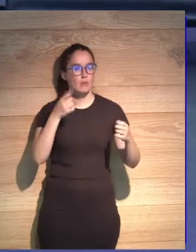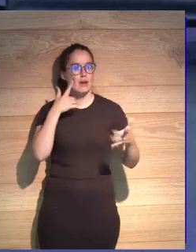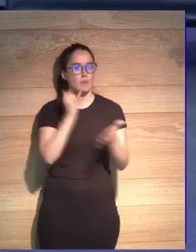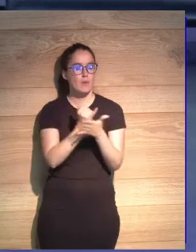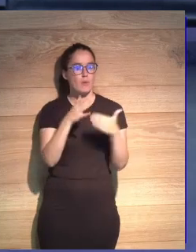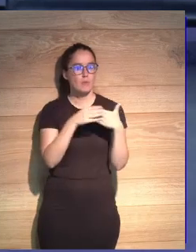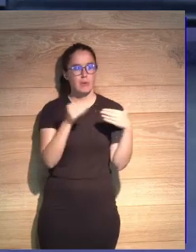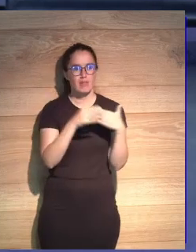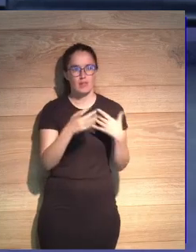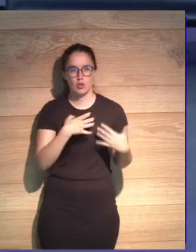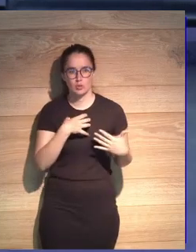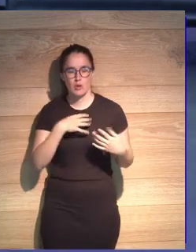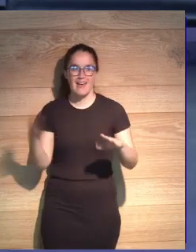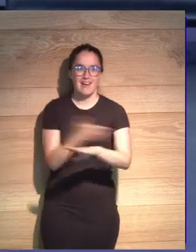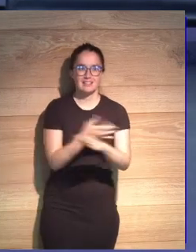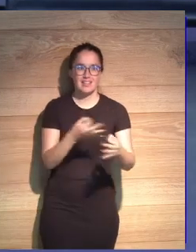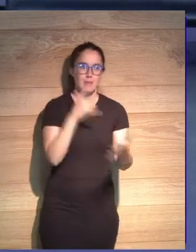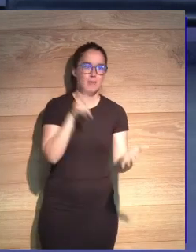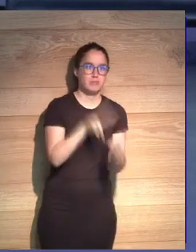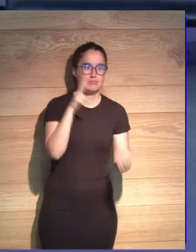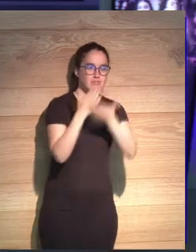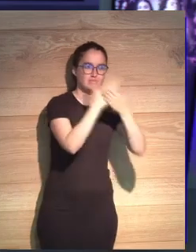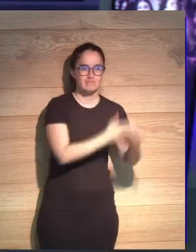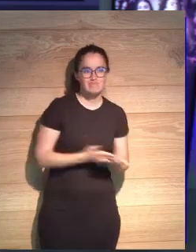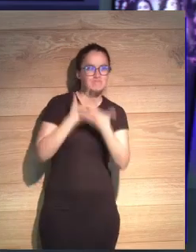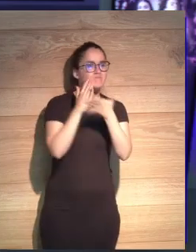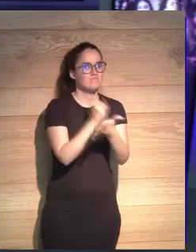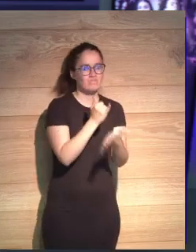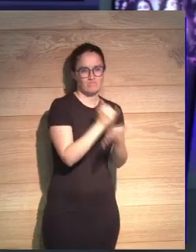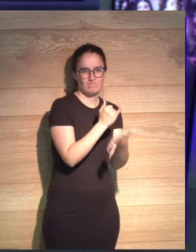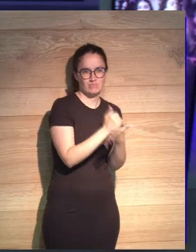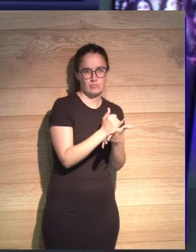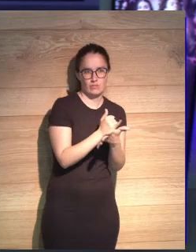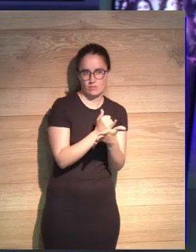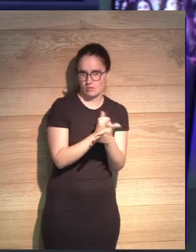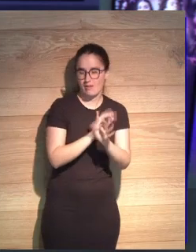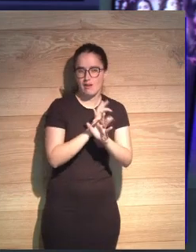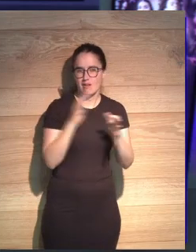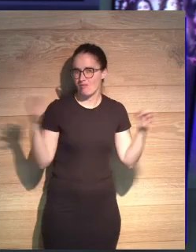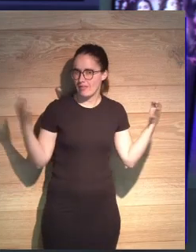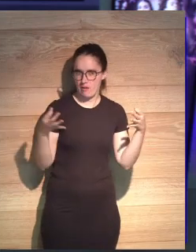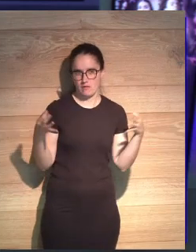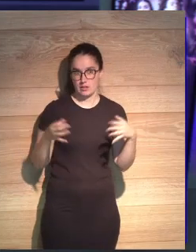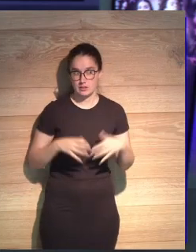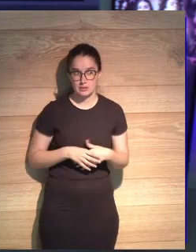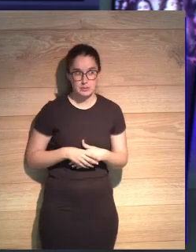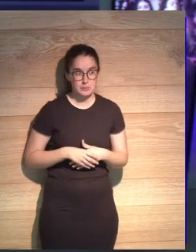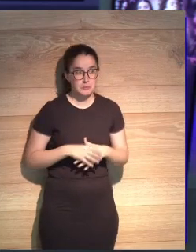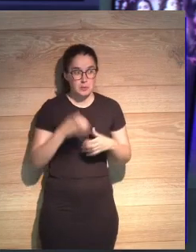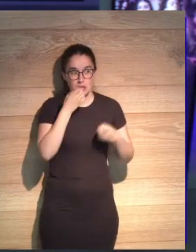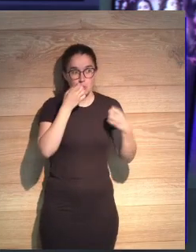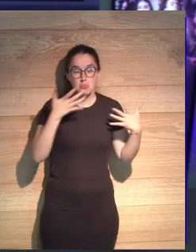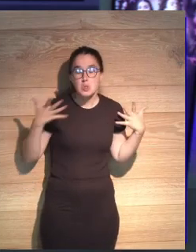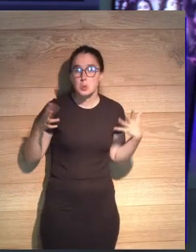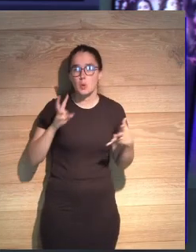we cannot release anything in the health field to be used on patients without being tested and validated.